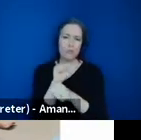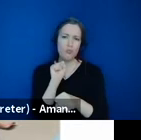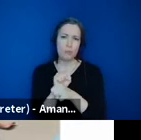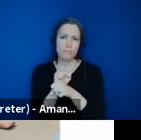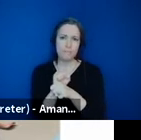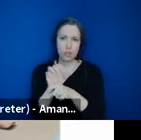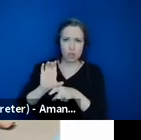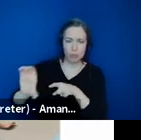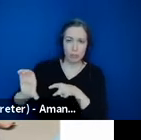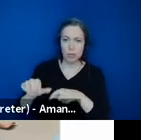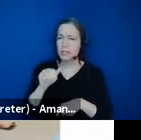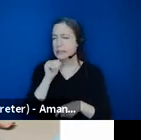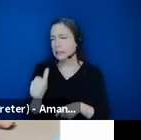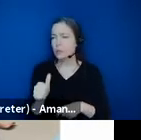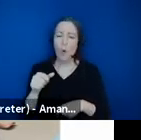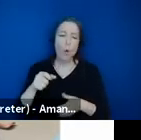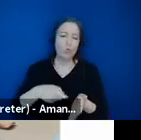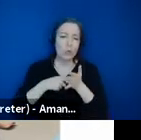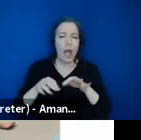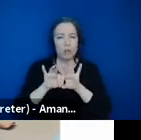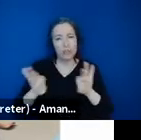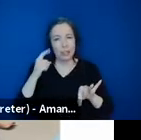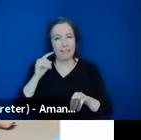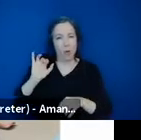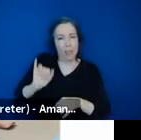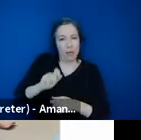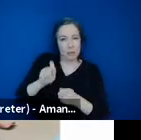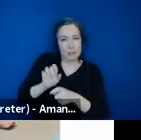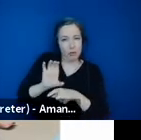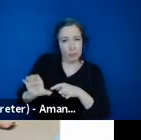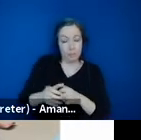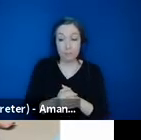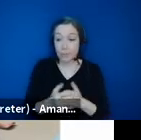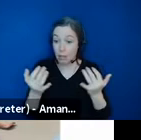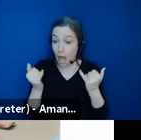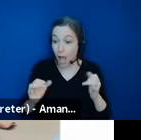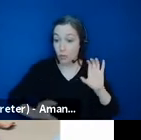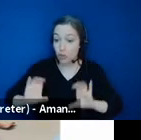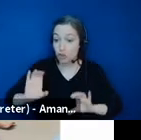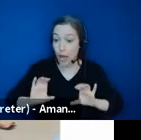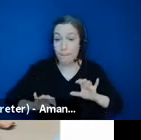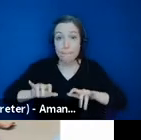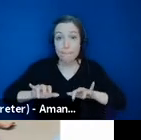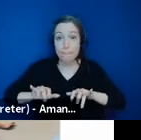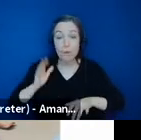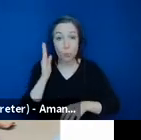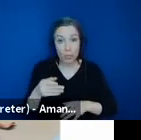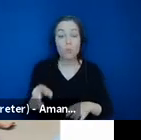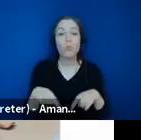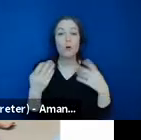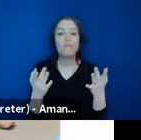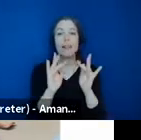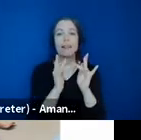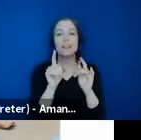do that particular career. In the chat will make sure that we provide a link to all of our different programs definitely